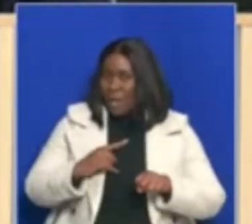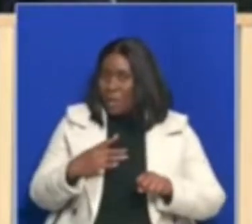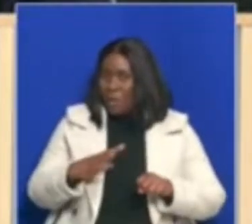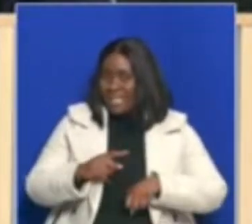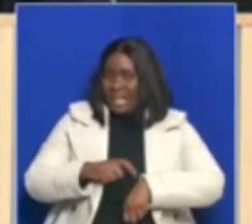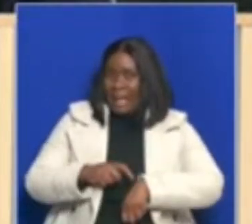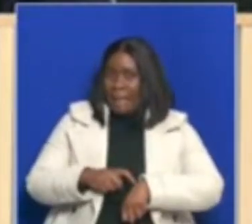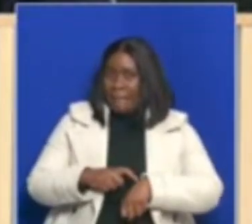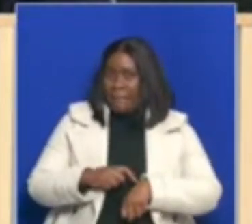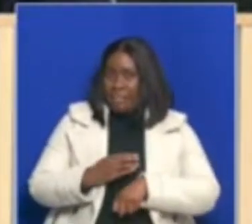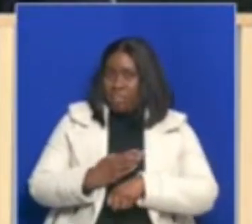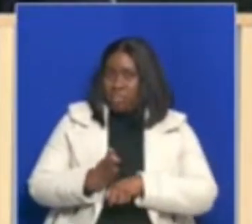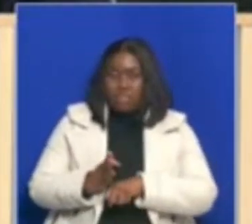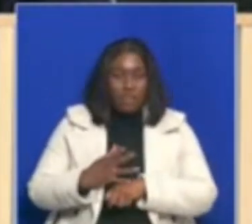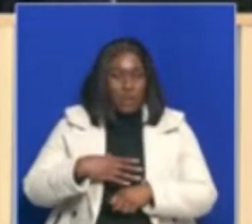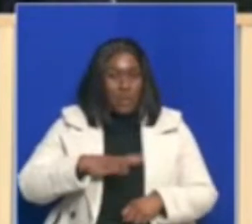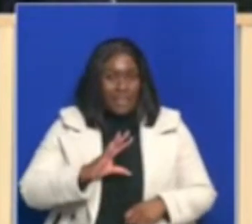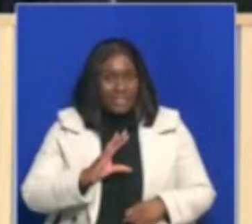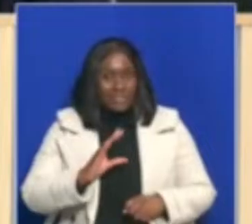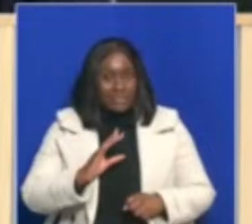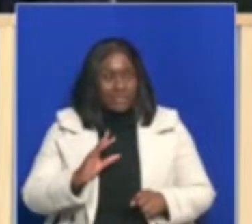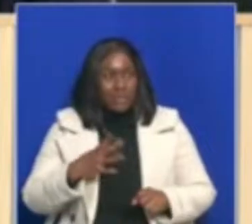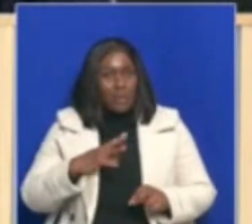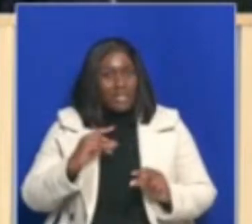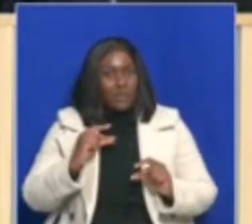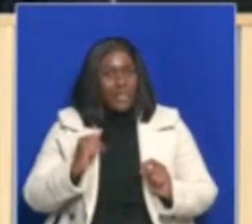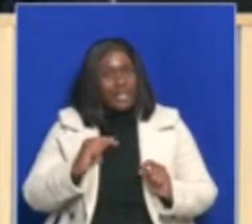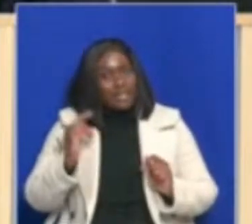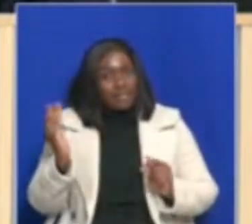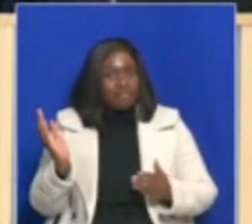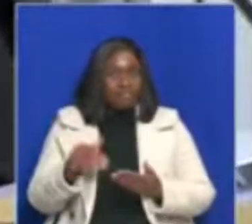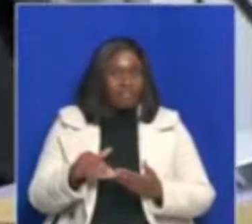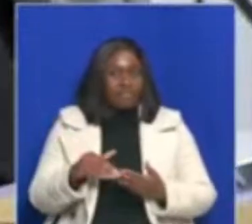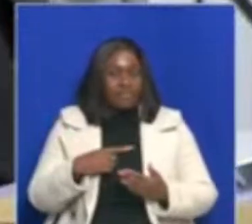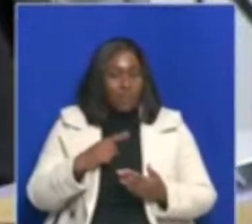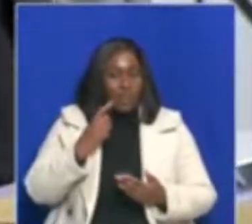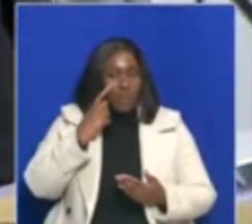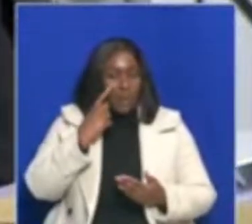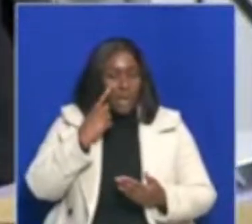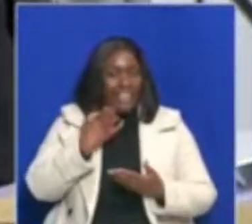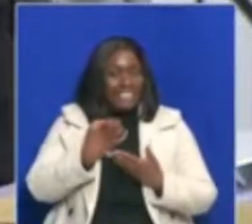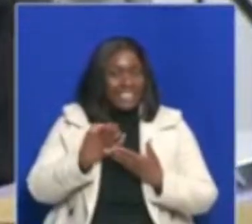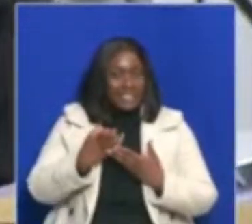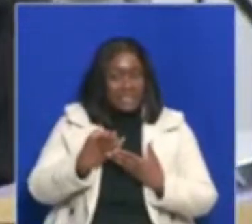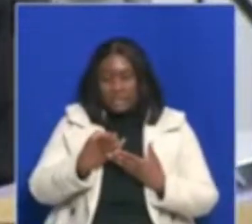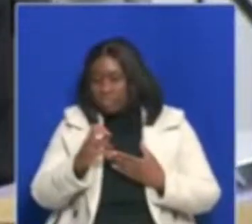the scene immediately to start collecting evidence. That's correct, Commissioner. Thank you.